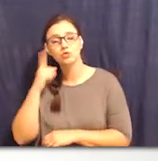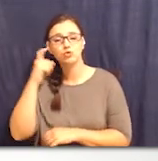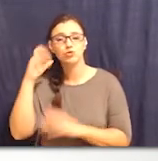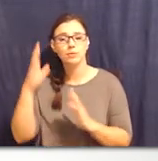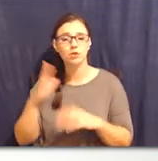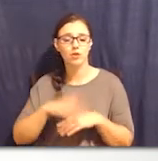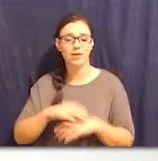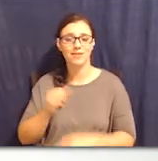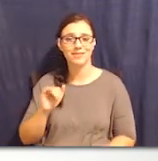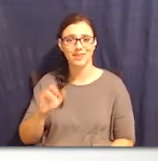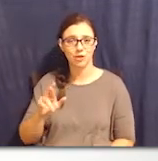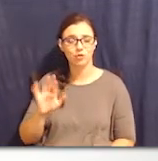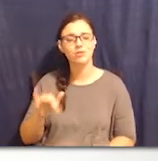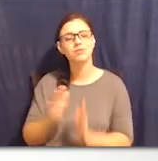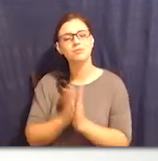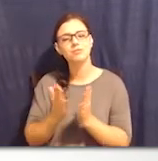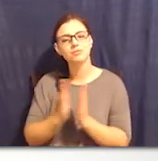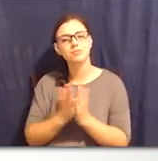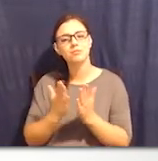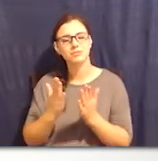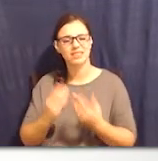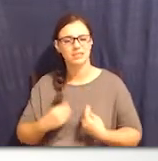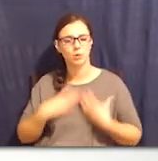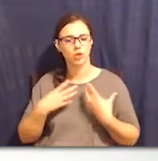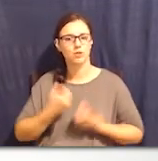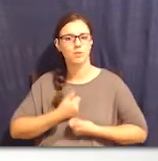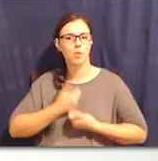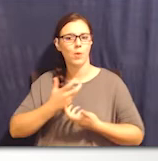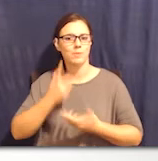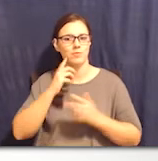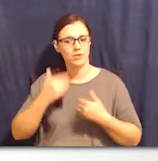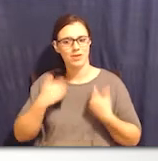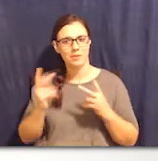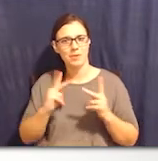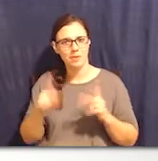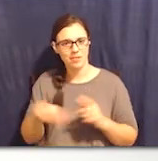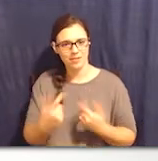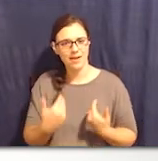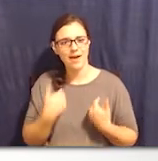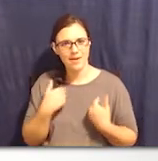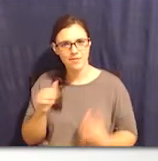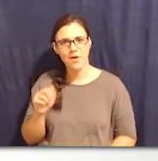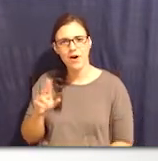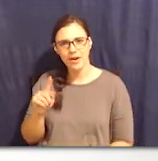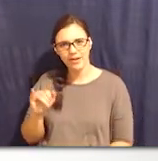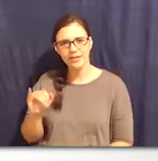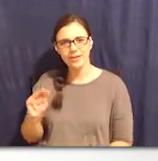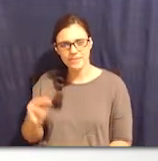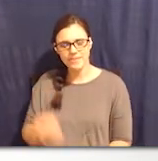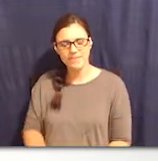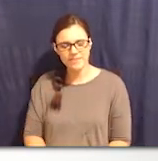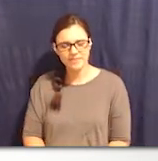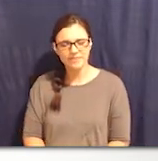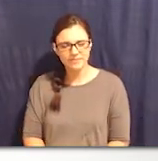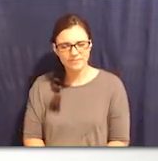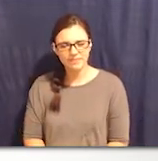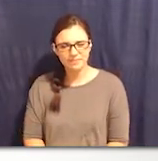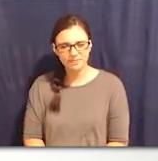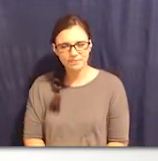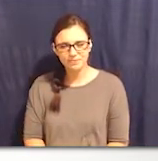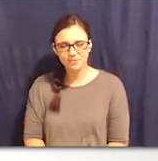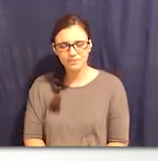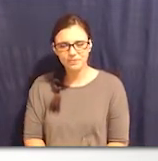and Know That You're Worth It and Dreamers on Air is a book of inspirational poems for young people with autism.